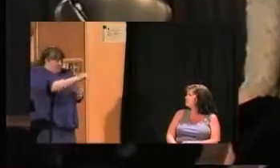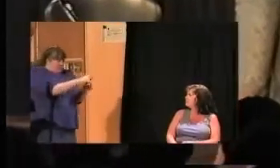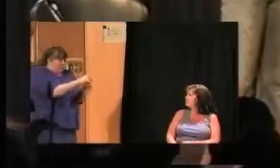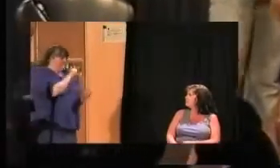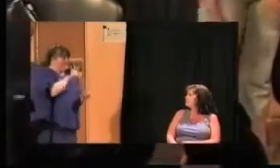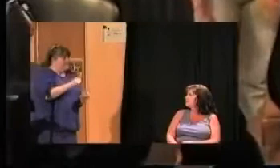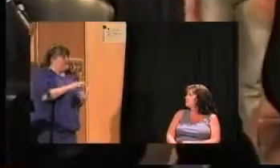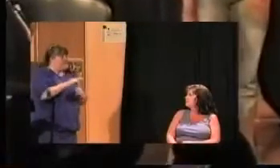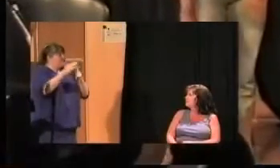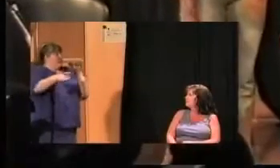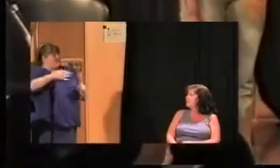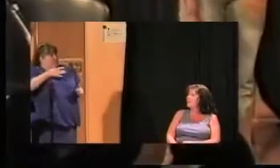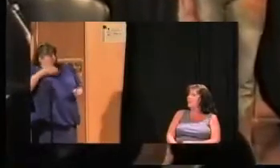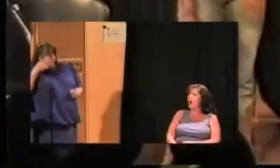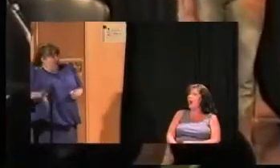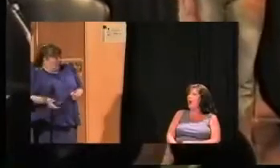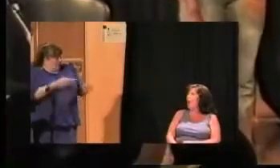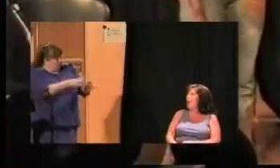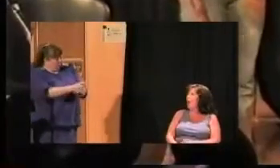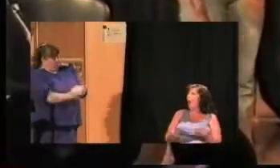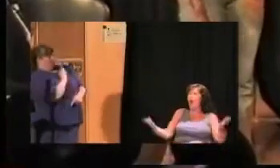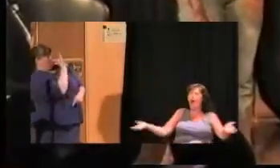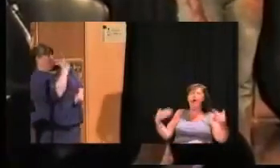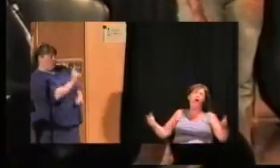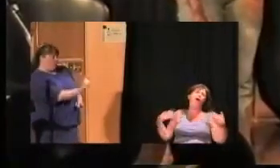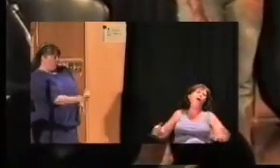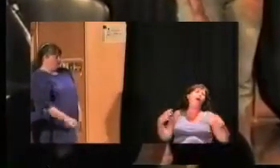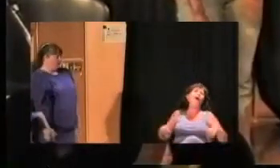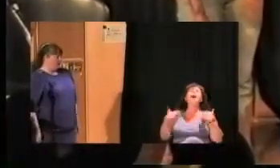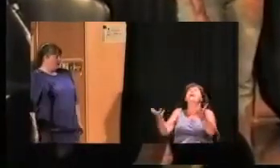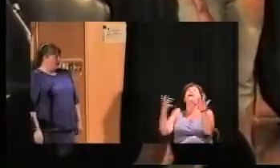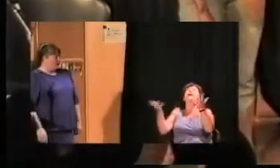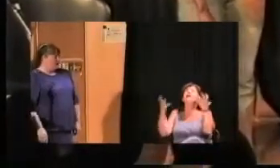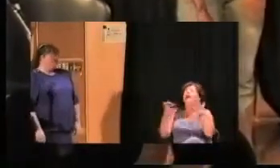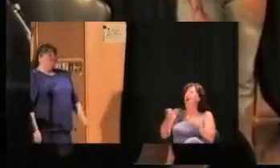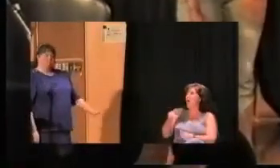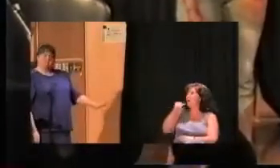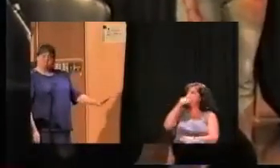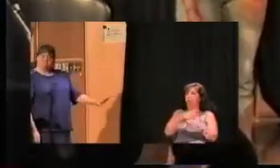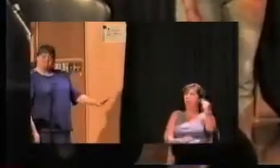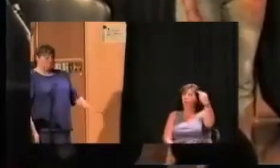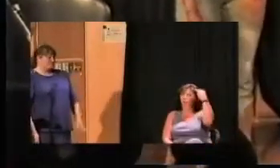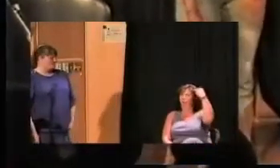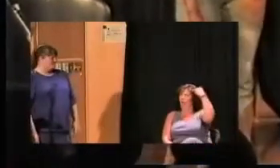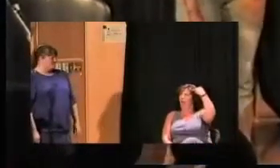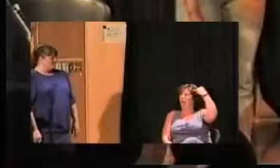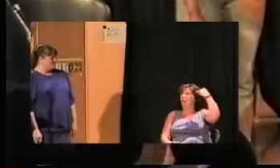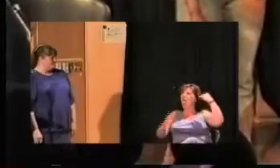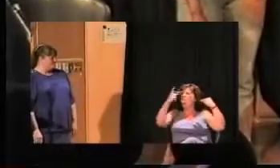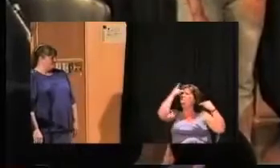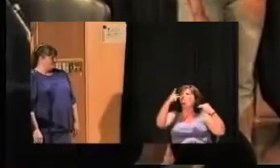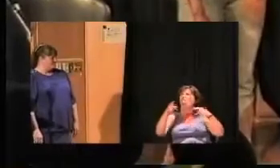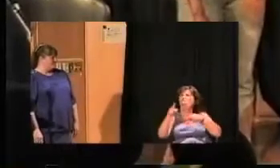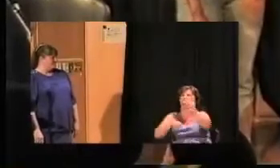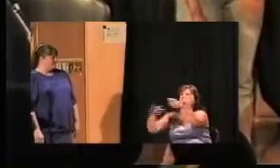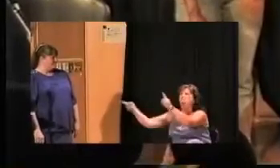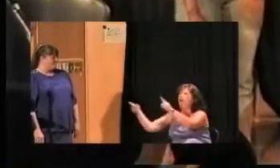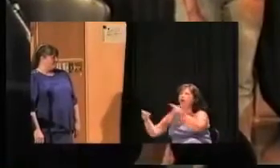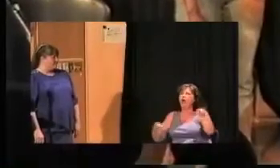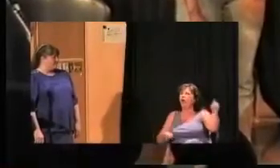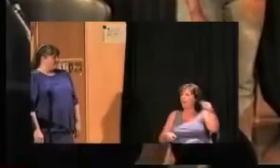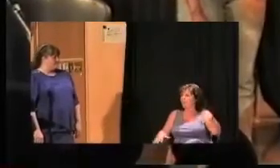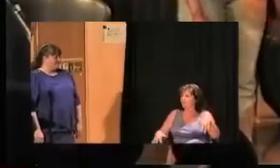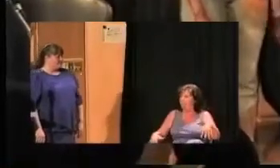my mother. Oh, come on! That would be so much fun! They would never know what to do with it coming from